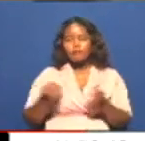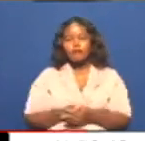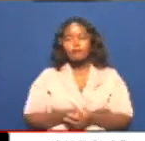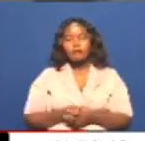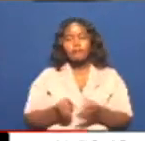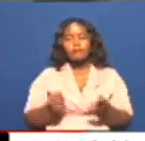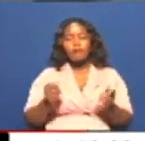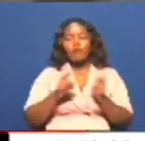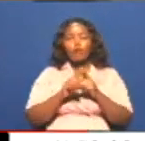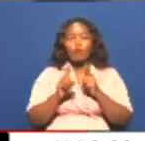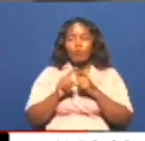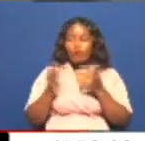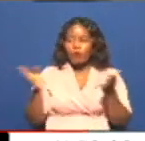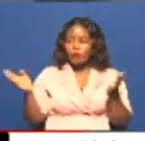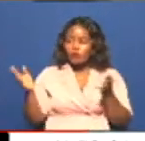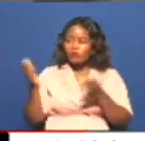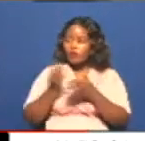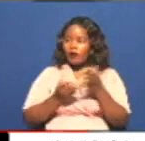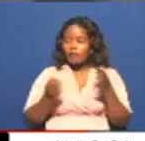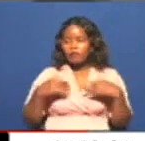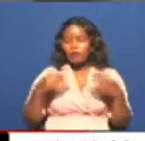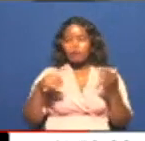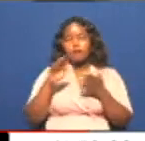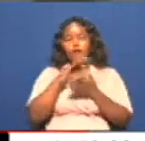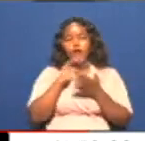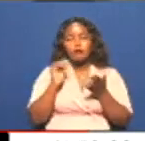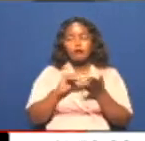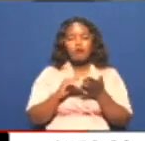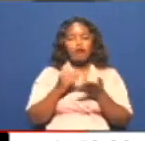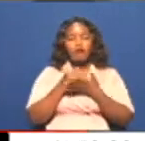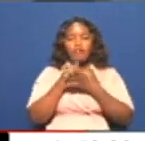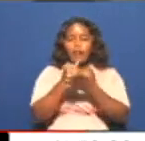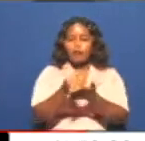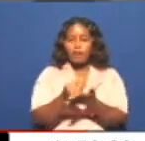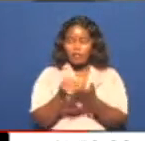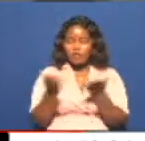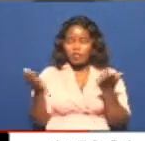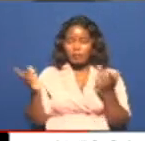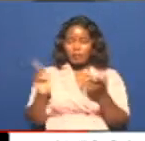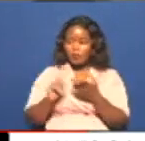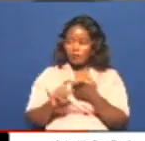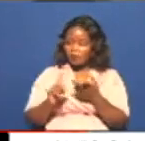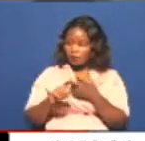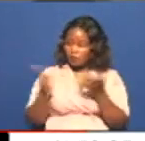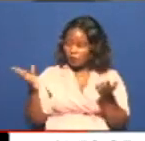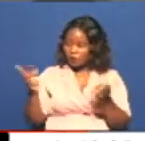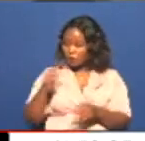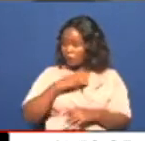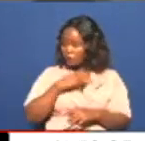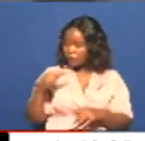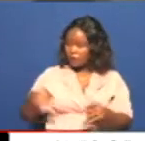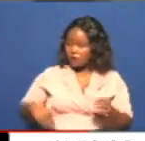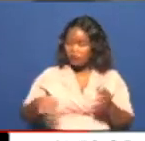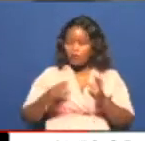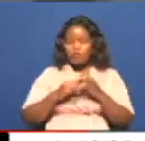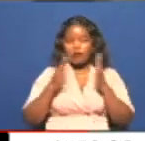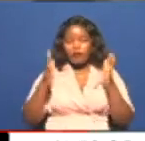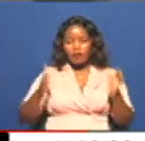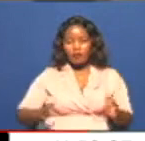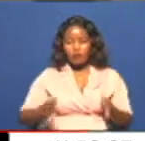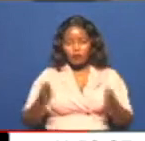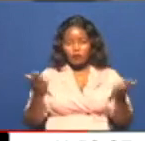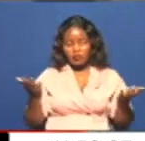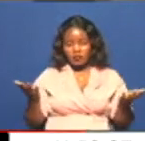within the religious centers would be something that would help, because, you know, these are people who, you know, the religious leaders are people who Kenyans listen to. They, mm-hmm. you know, they listen to